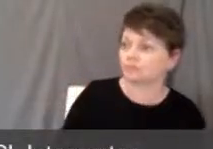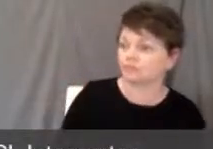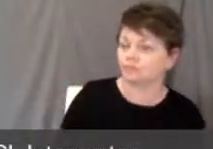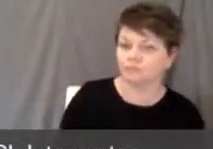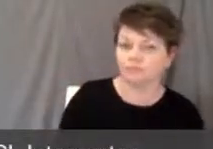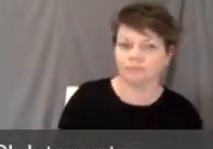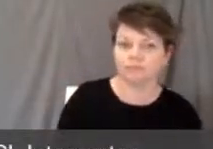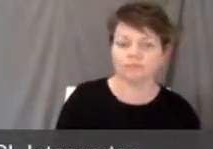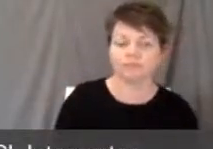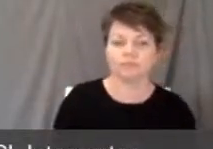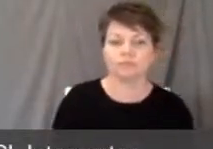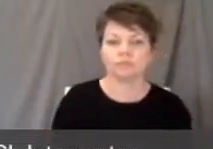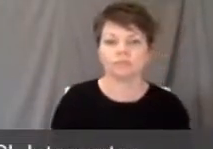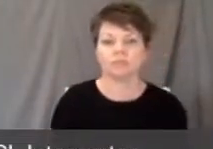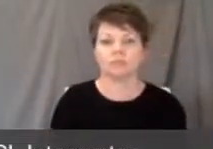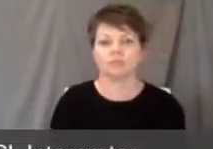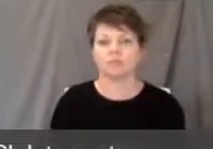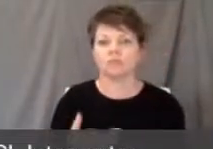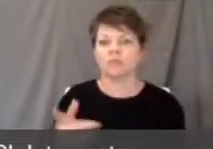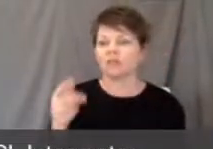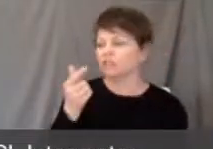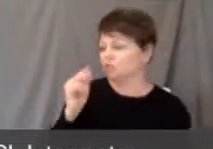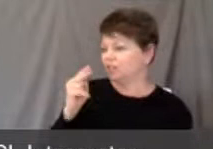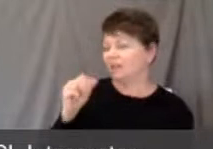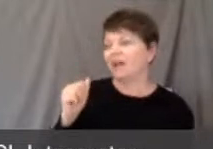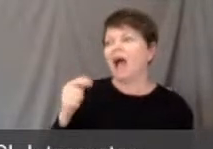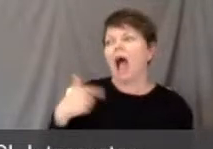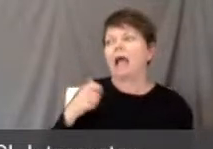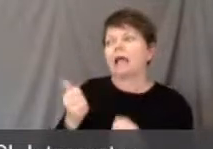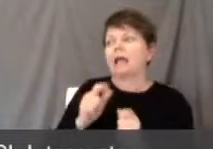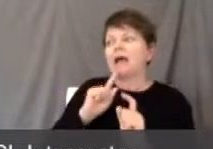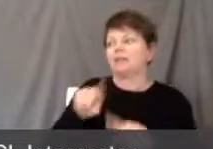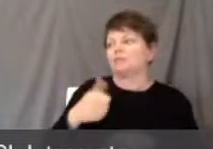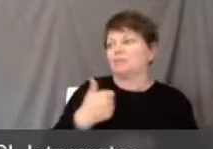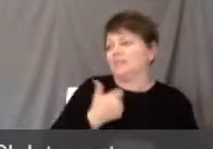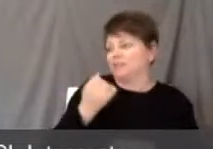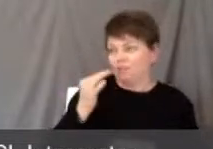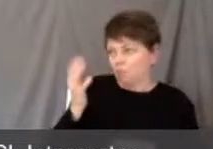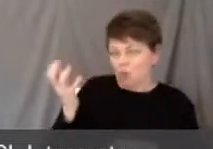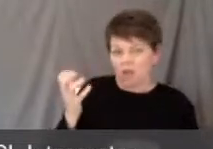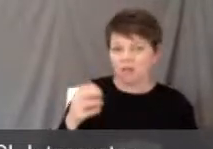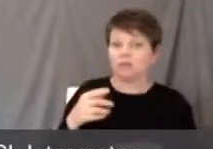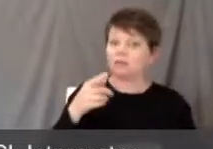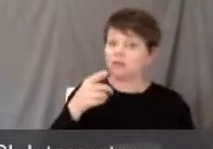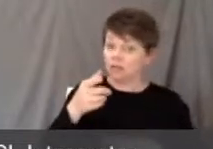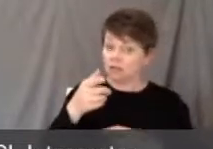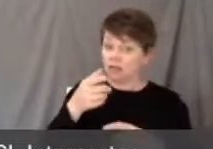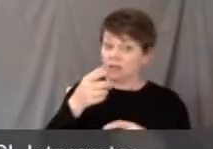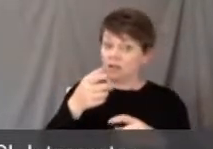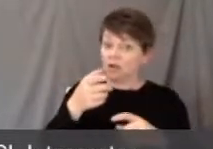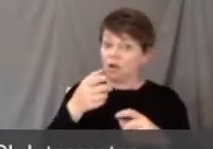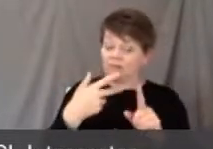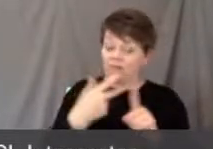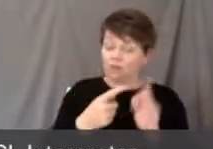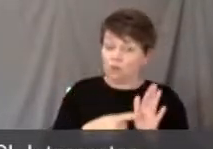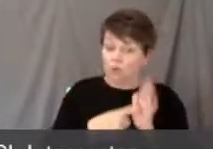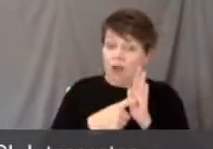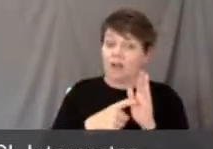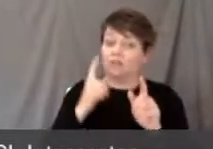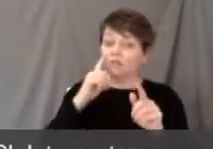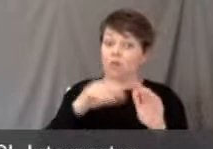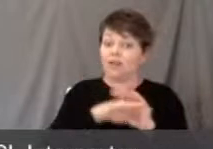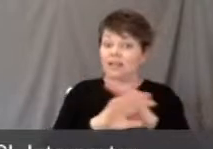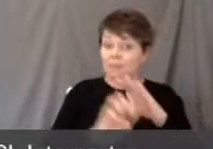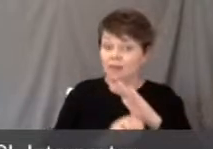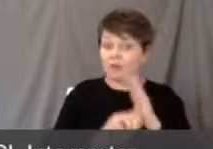We've had a couple questions, and I can take this one if you want. Dr. Mudge, will the vaccine be required to attend elementary, middle, or high school? And right